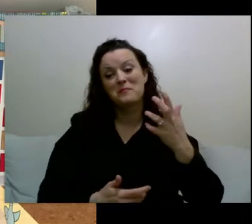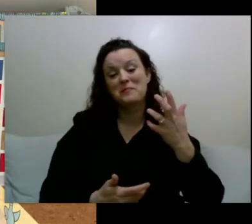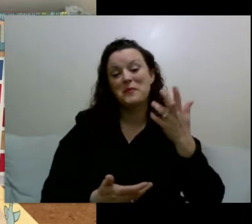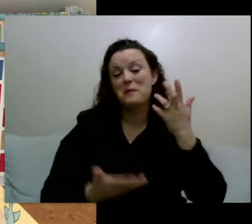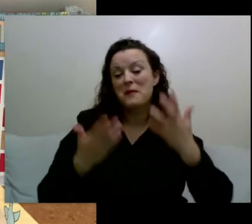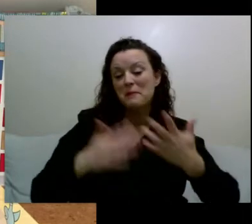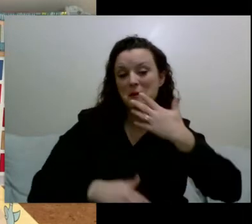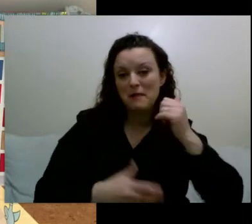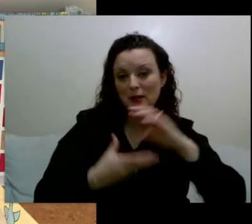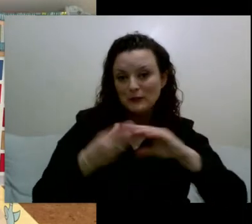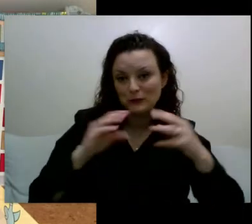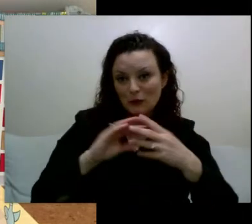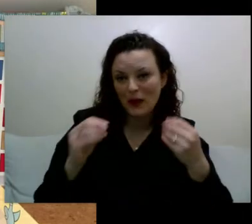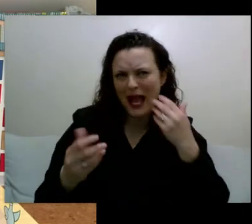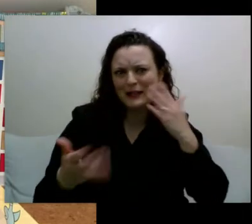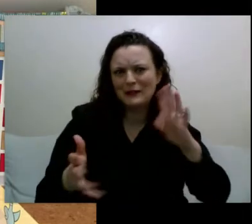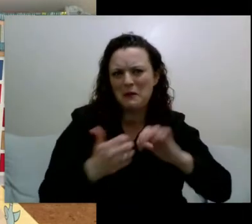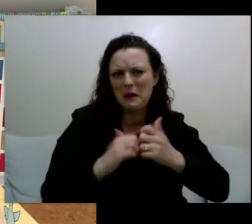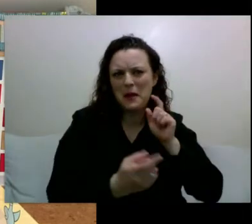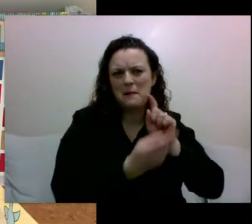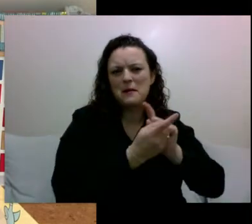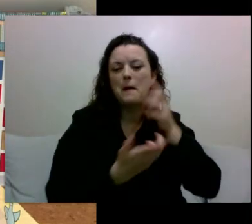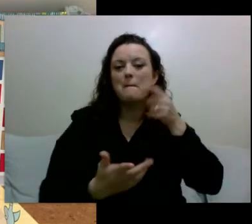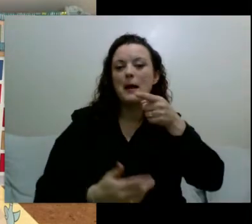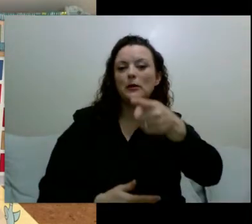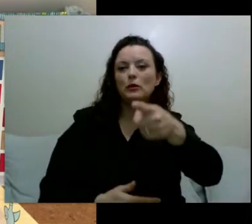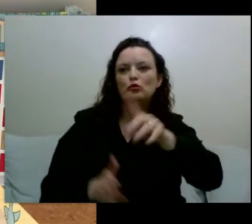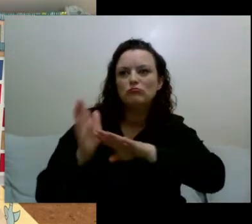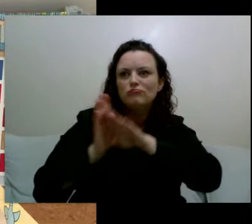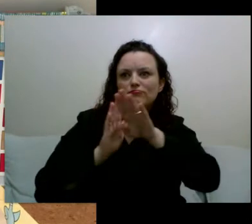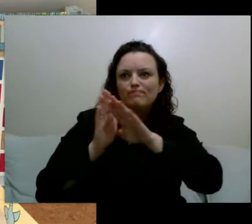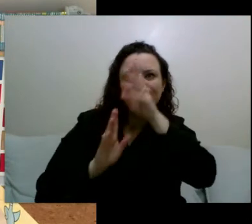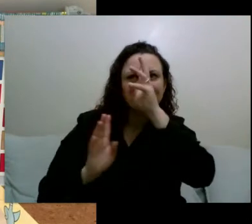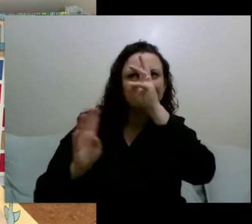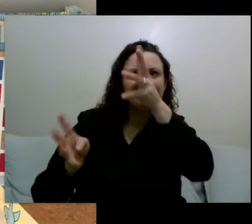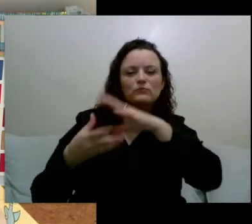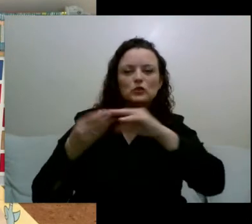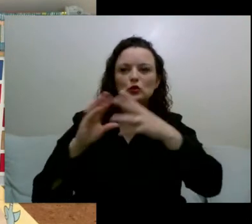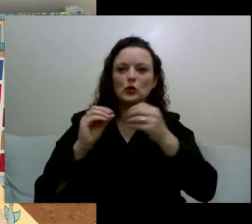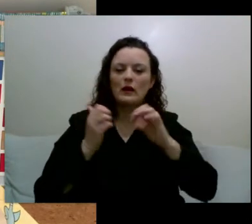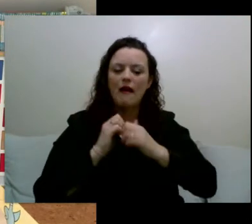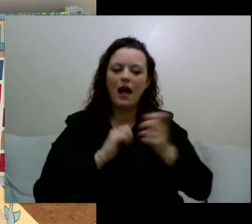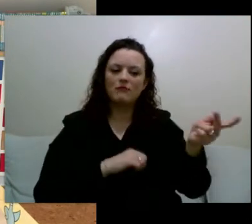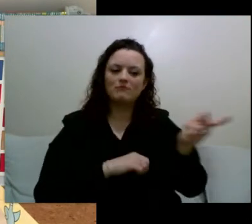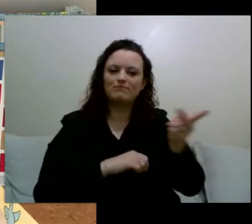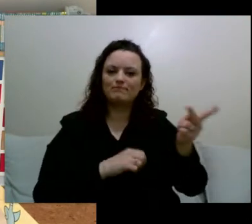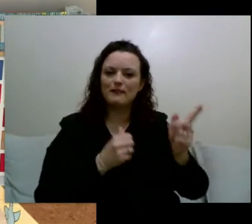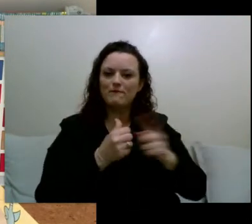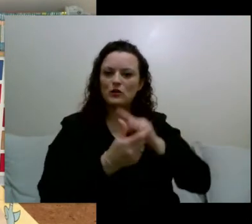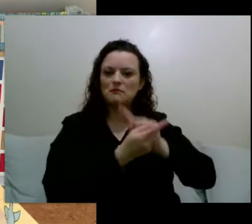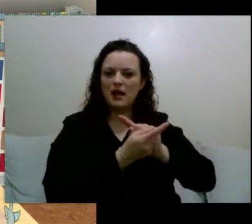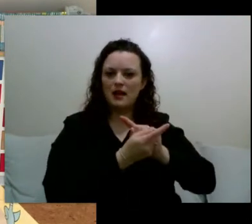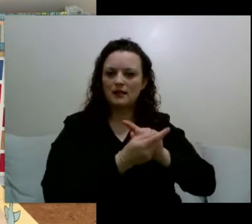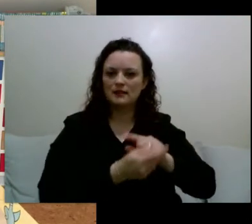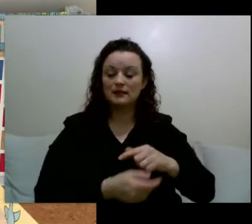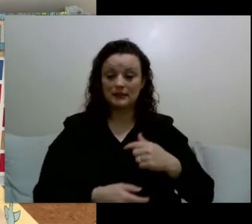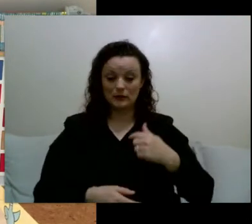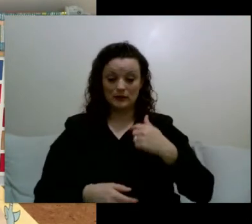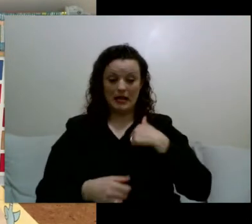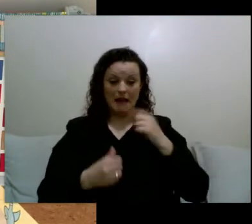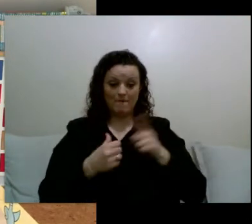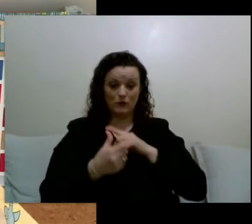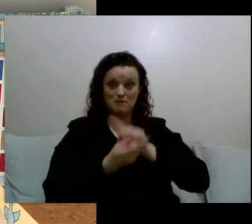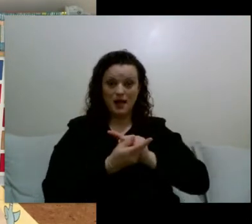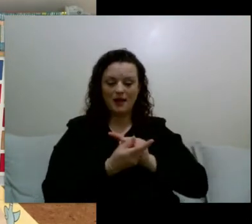of how Elephant and Piggy first met, because to be honest, when I first met them, they were already best